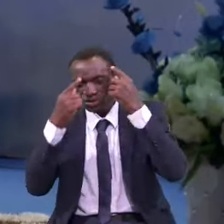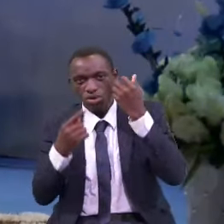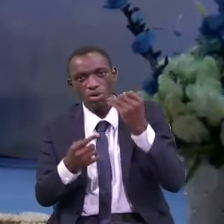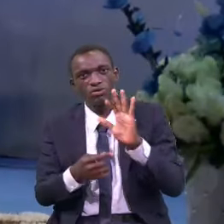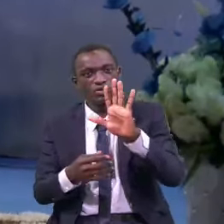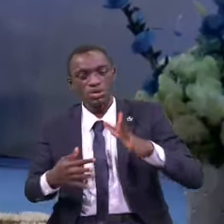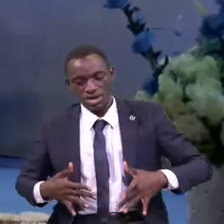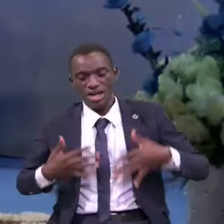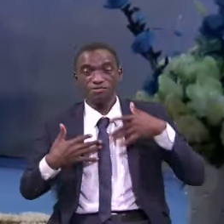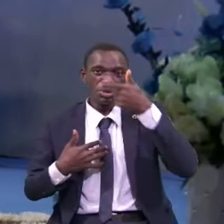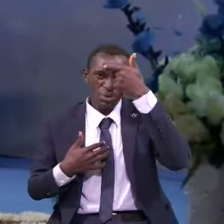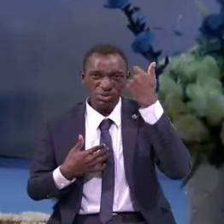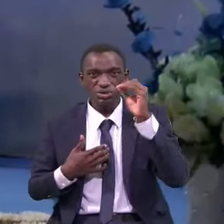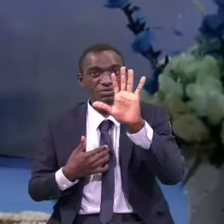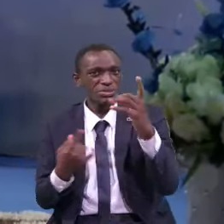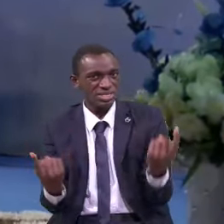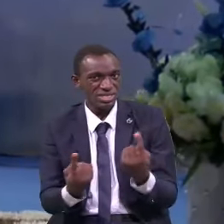sin must trouble you.